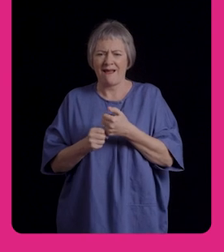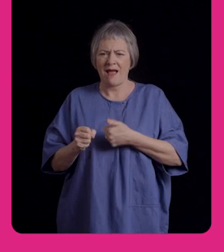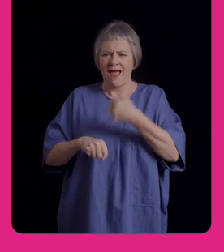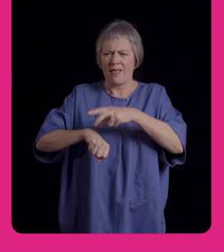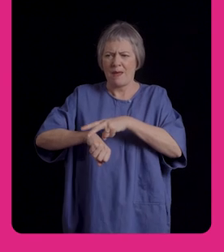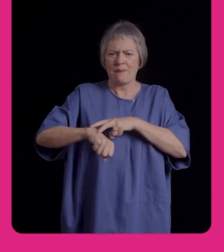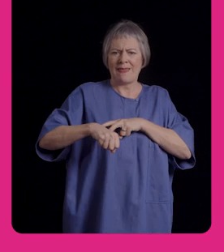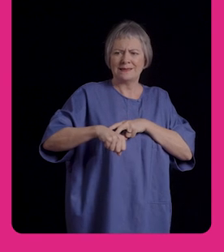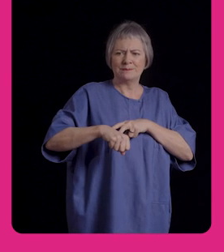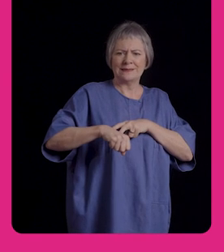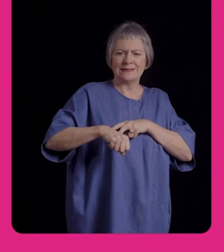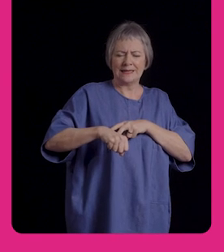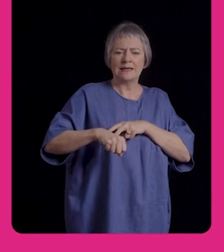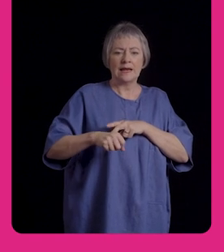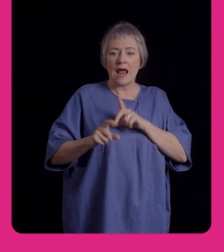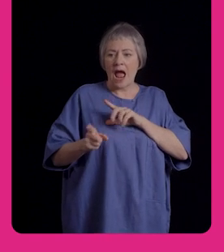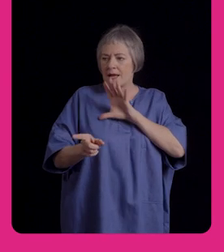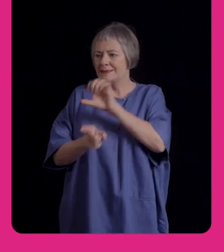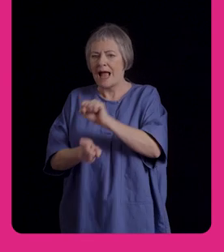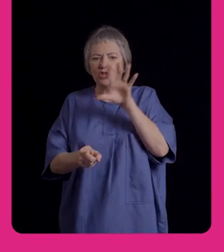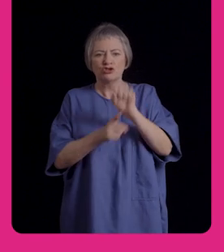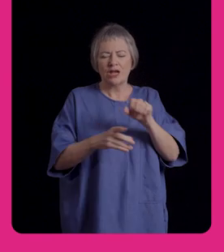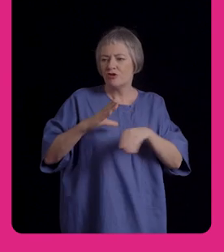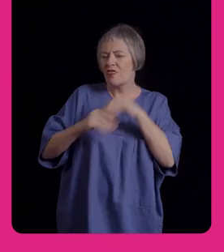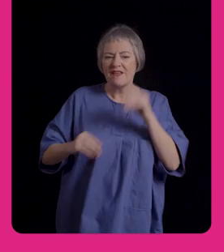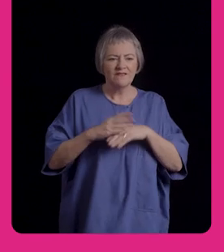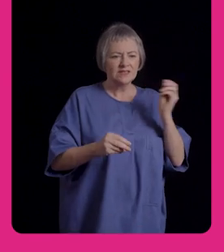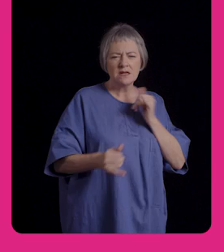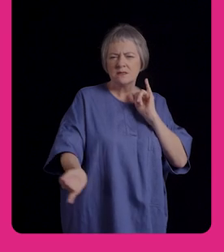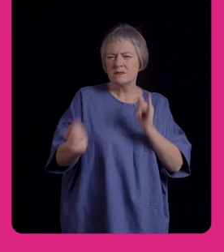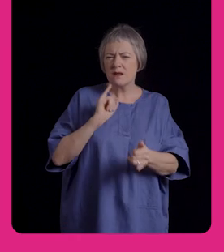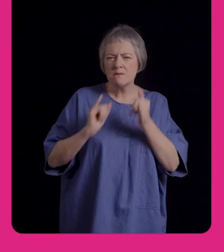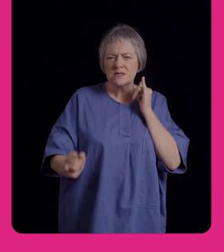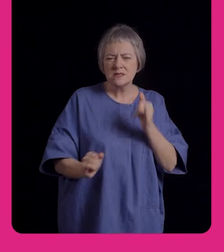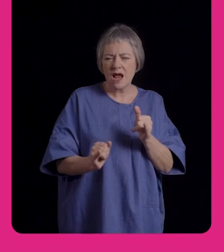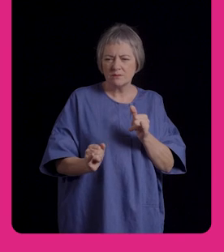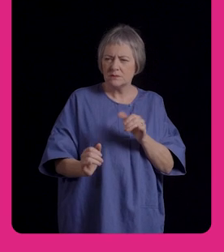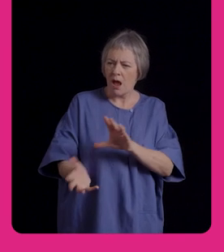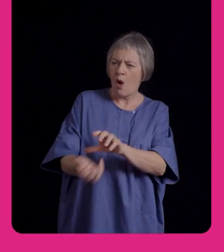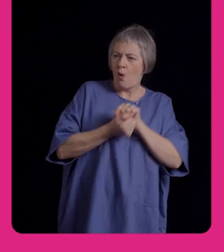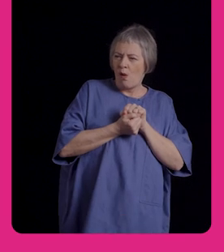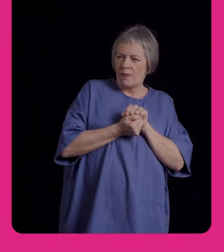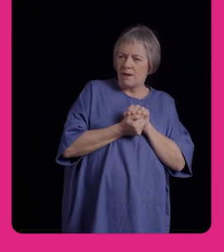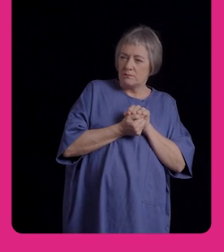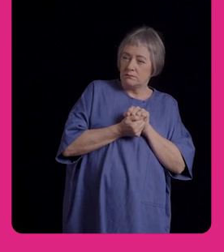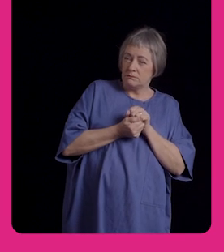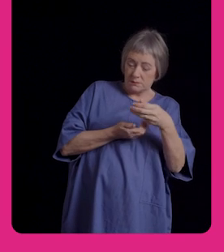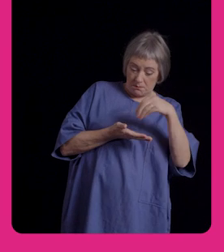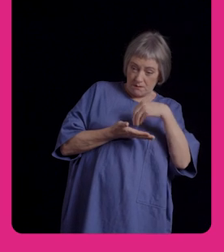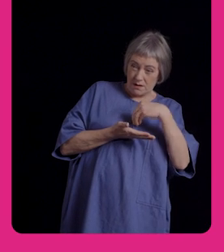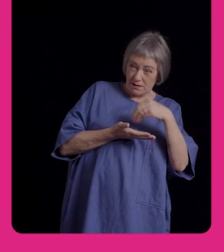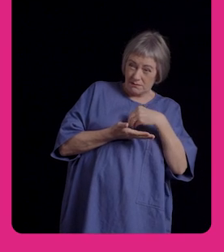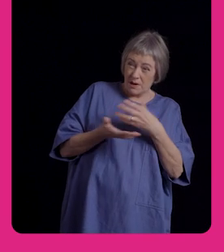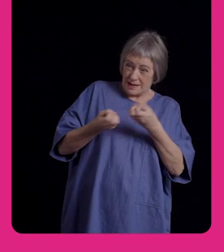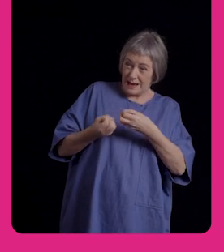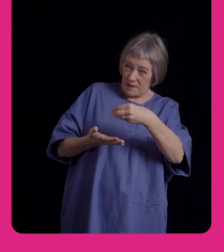early policeman, as it were. I catch thieves and sometimes I hold them to ransom and essentially